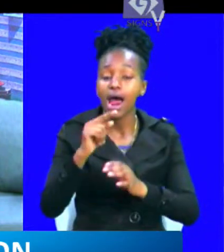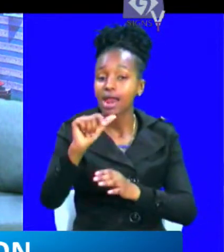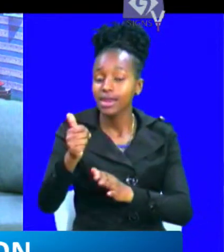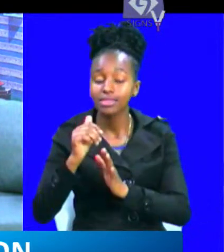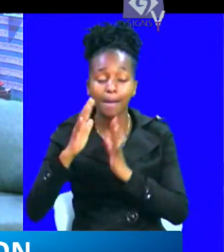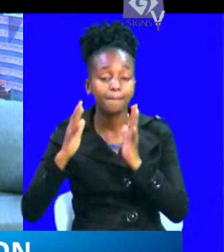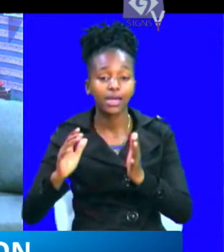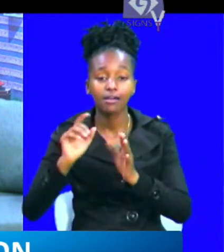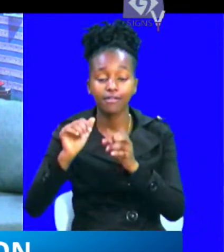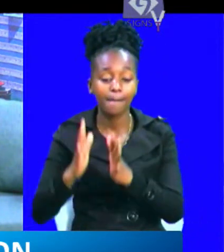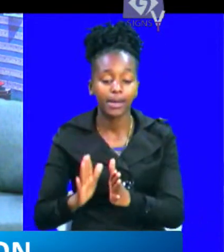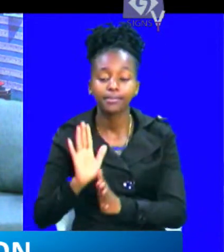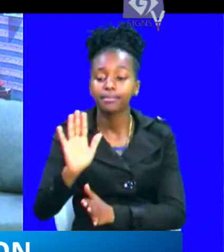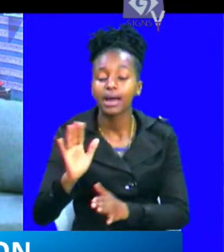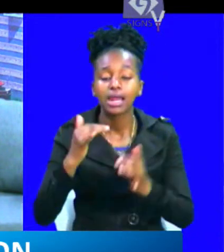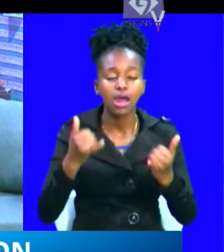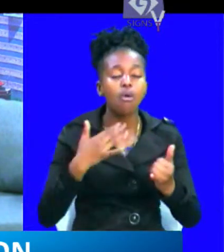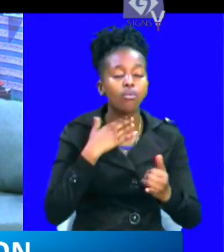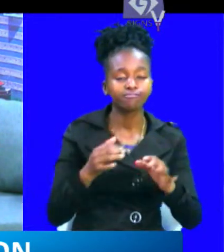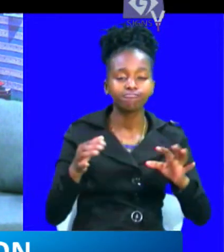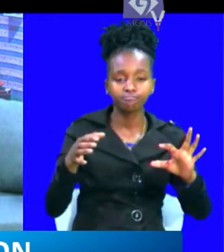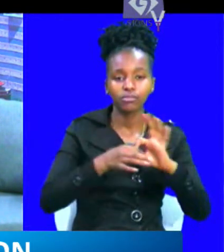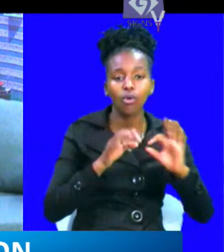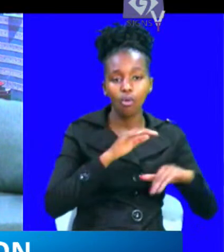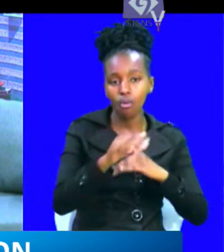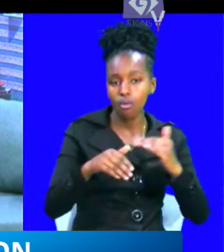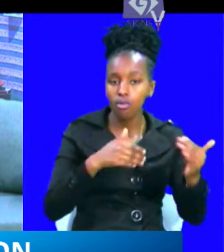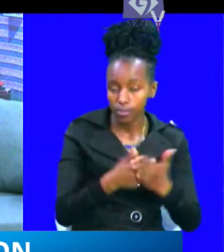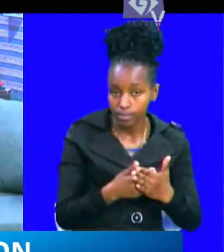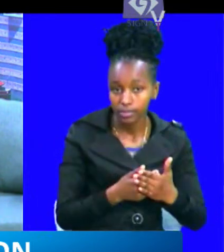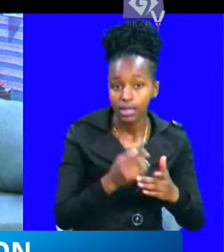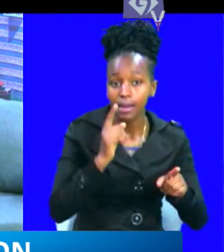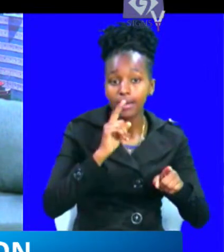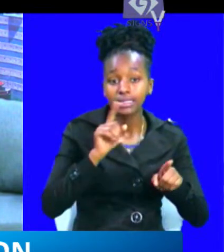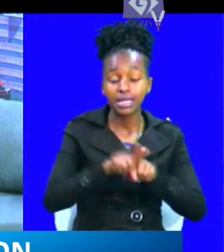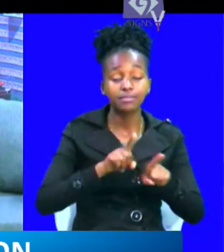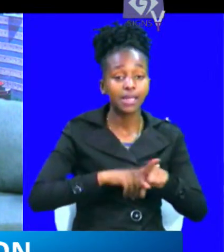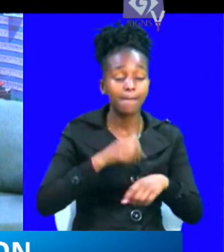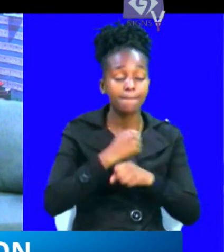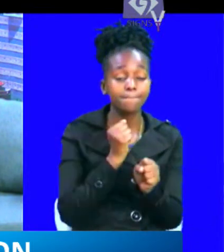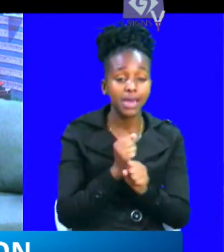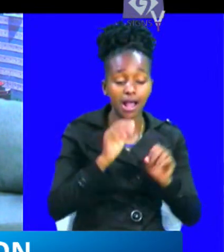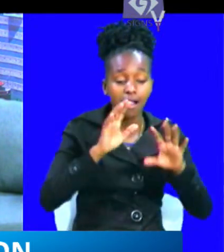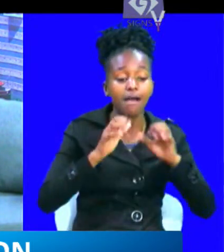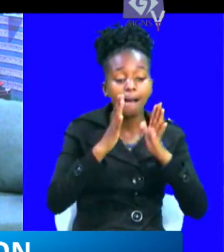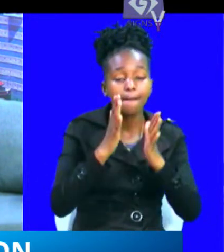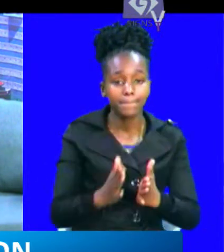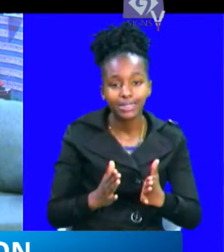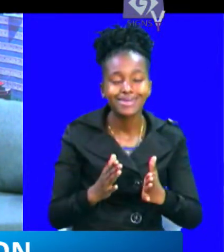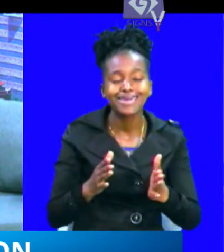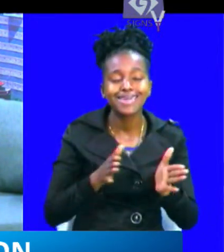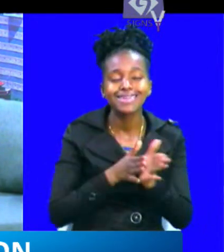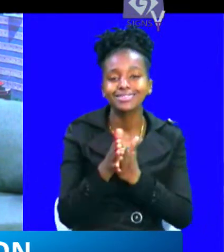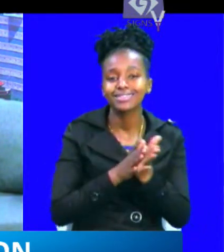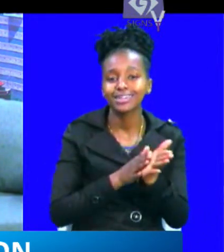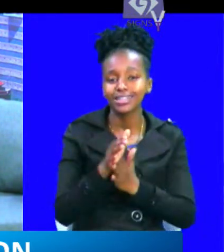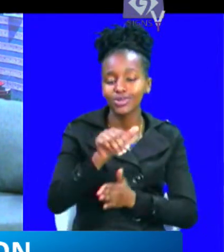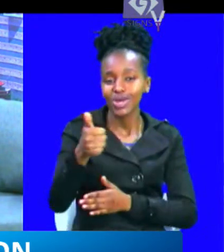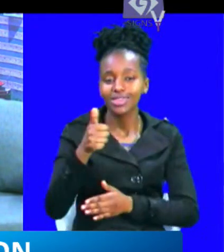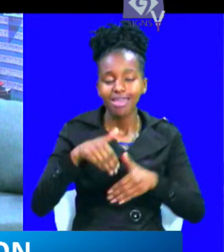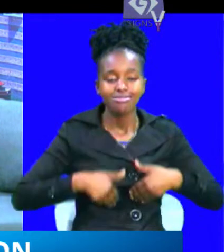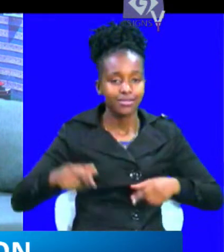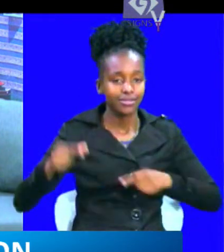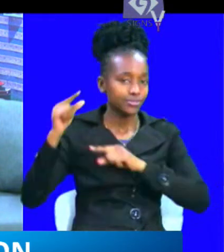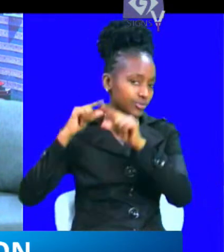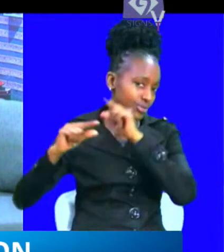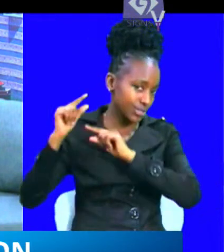How do we get these people together? The other thing is, how do we make farming cool to the young guys? You know, as much